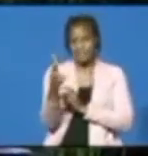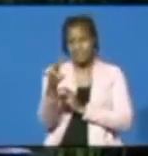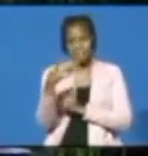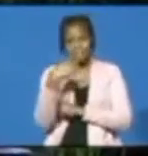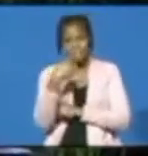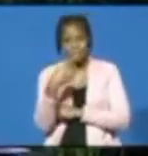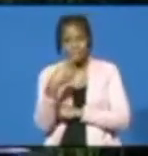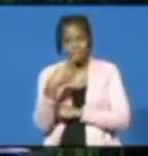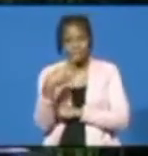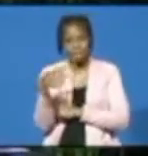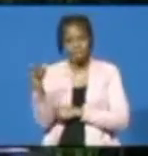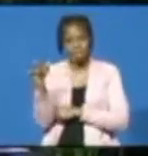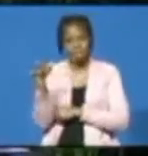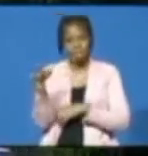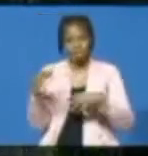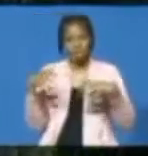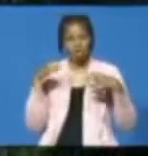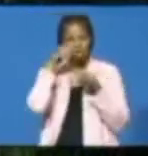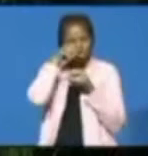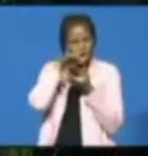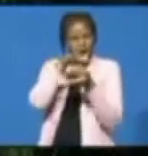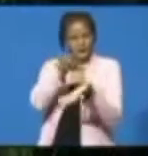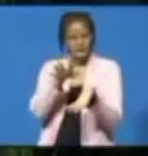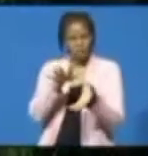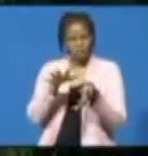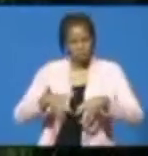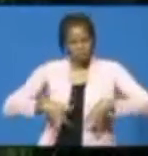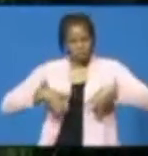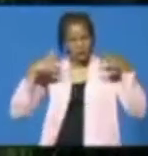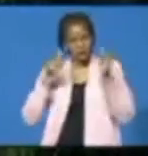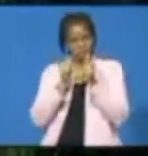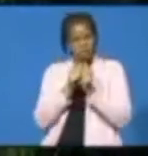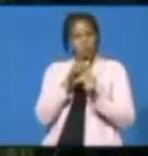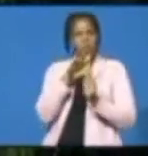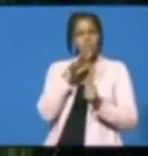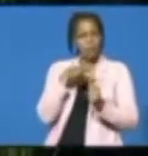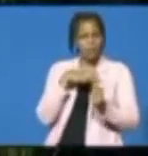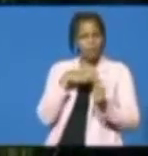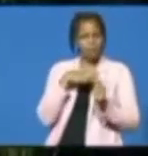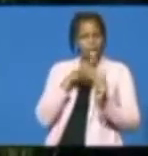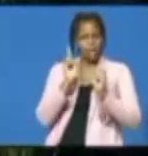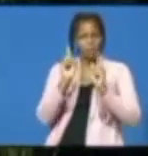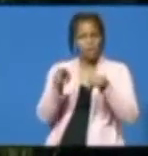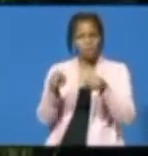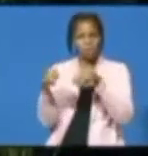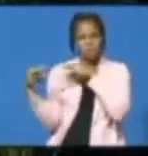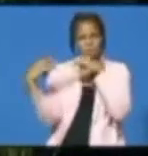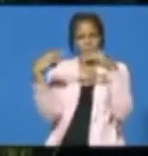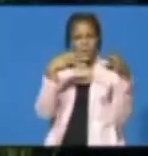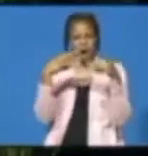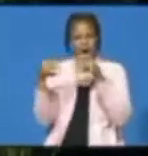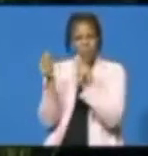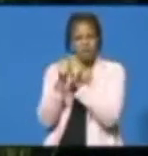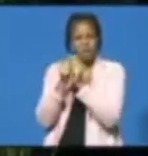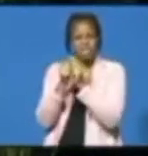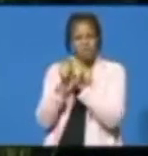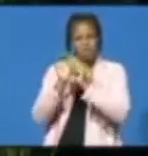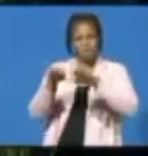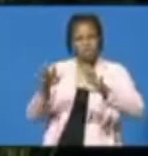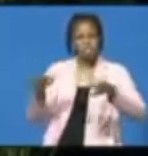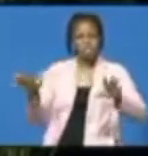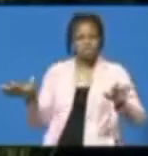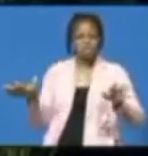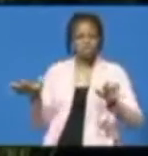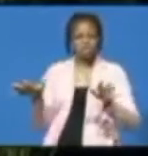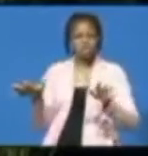dragon was wroth with the woman and went to make war with the remnant